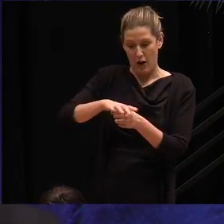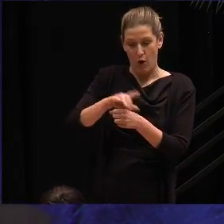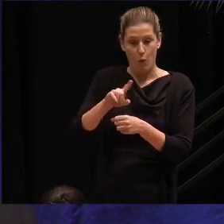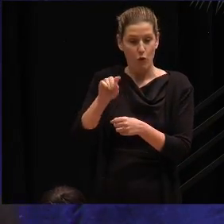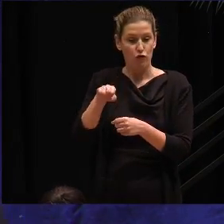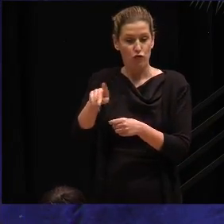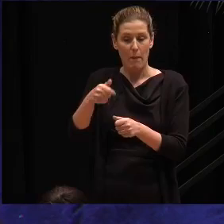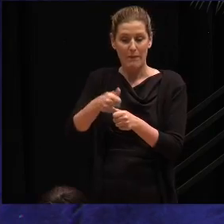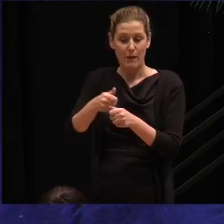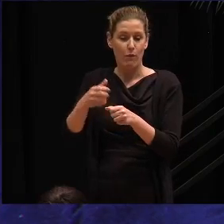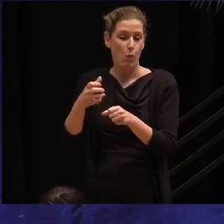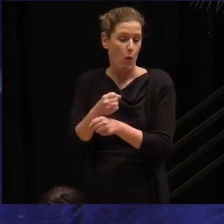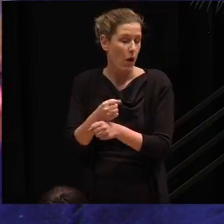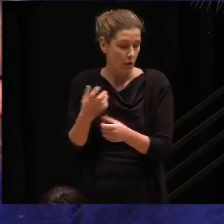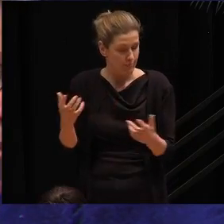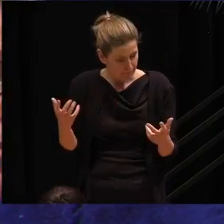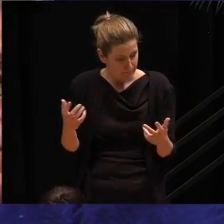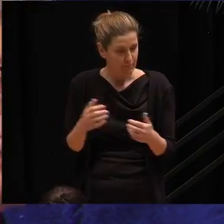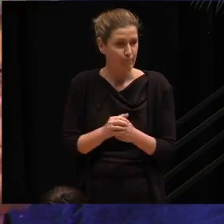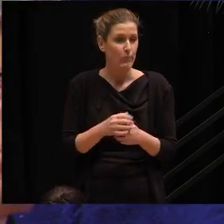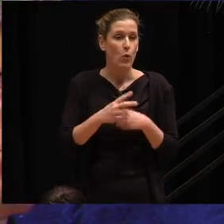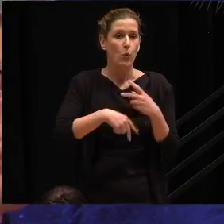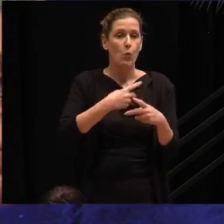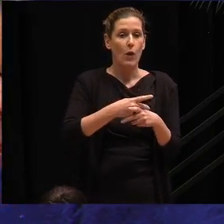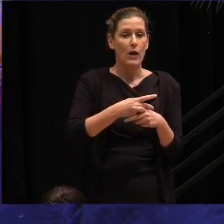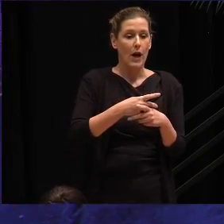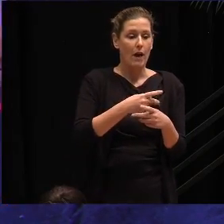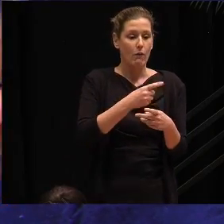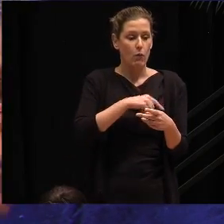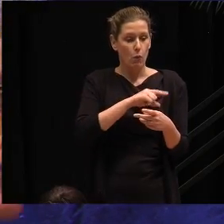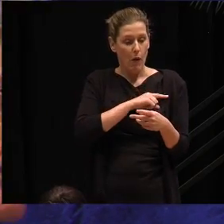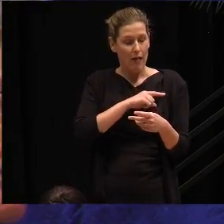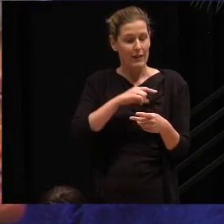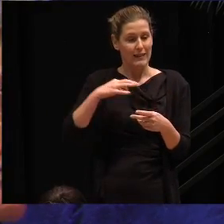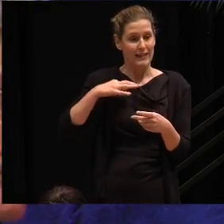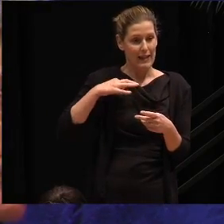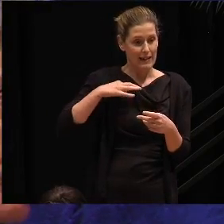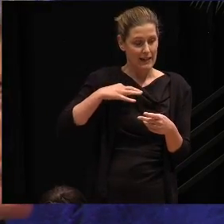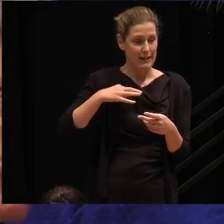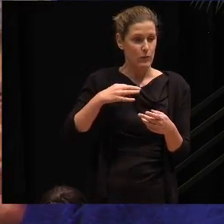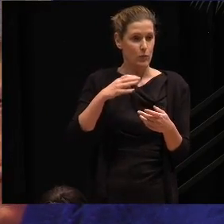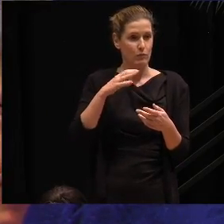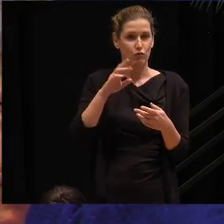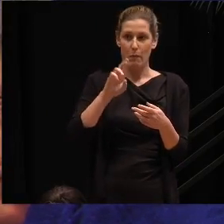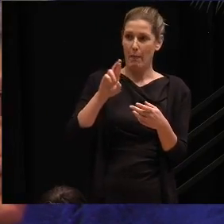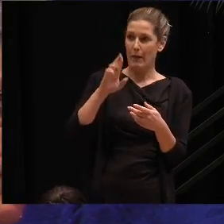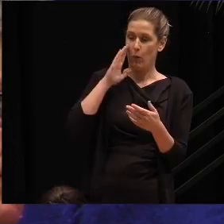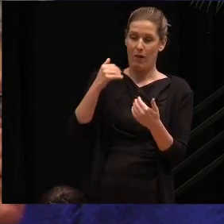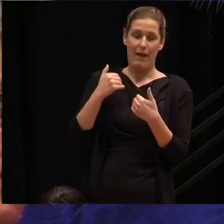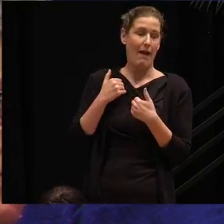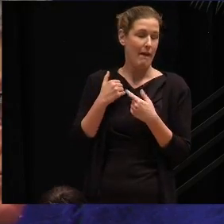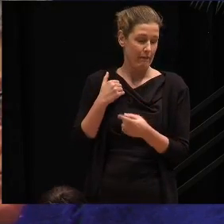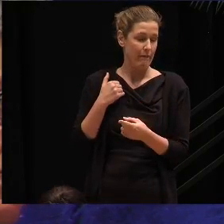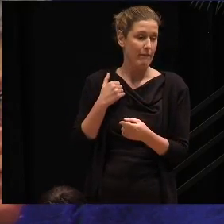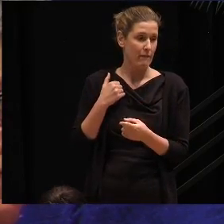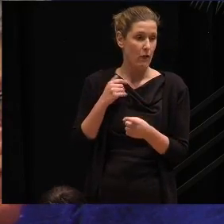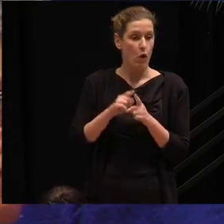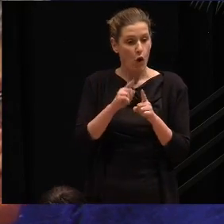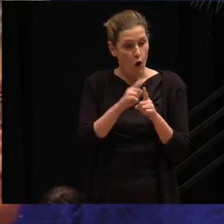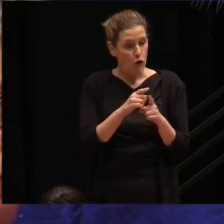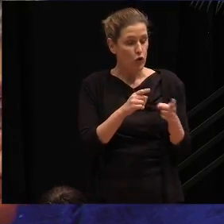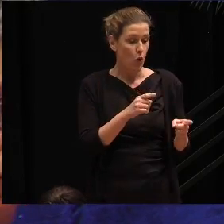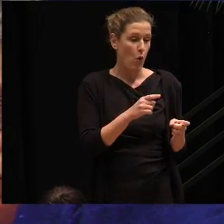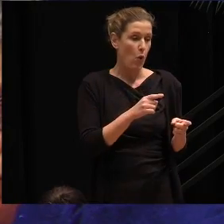won. So we have that. What kind of quality candidates will the Republicans bring forward? In that same case, what